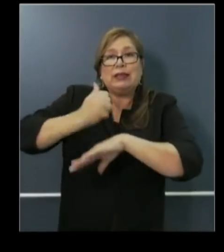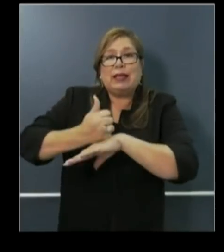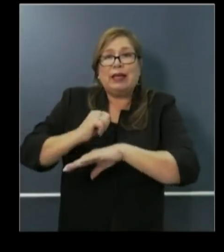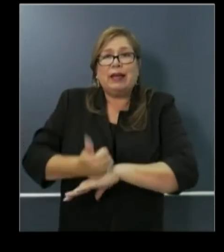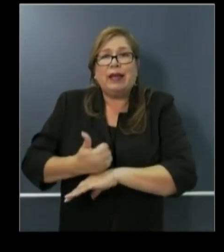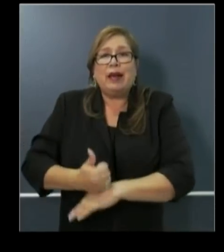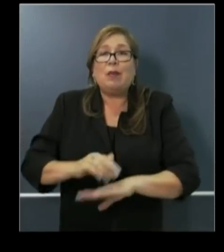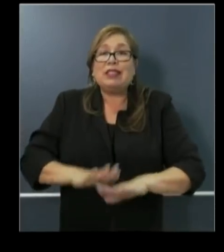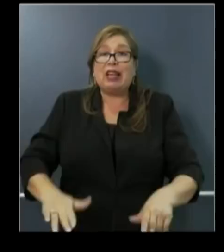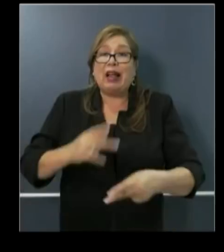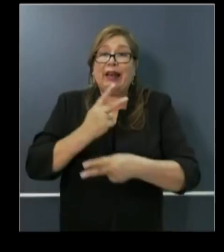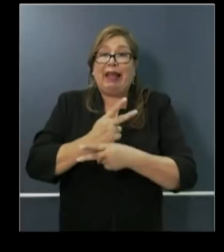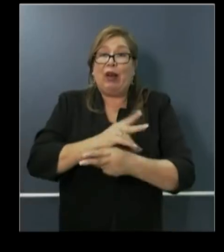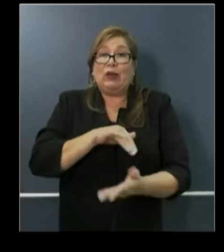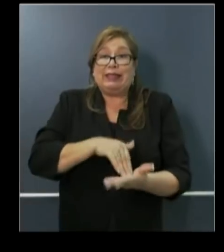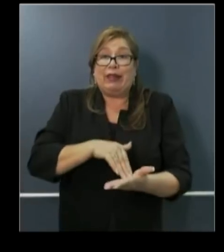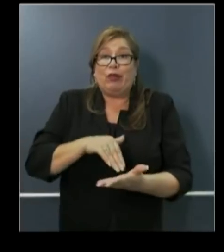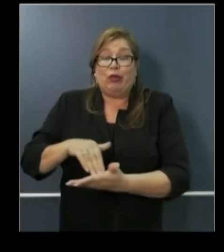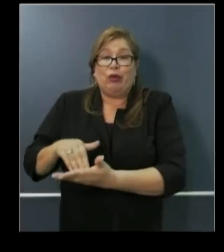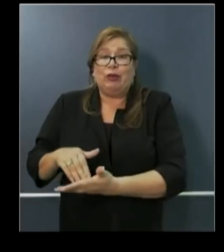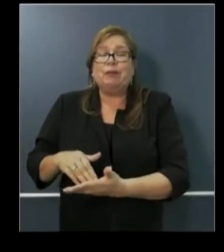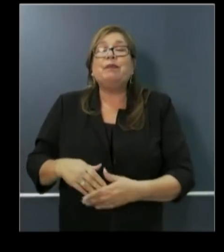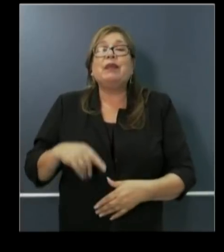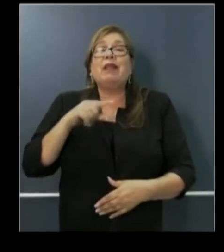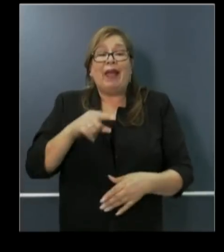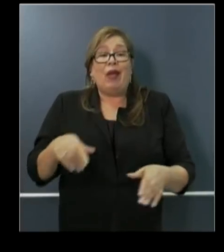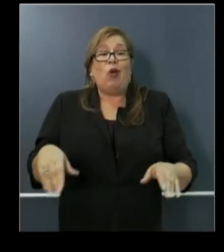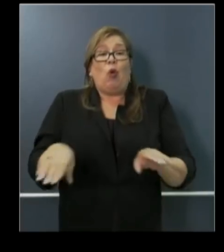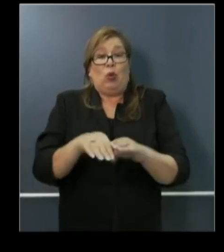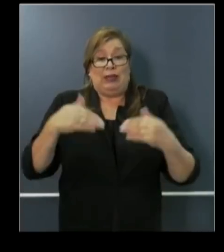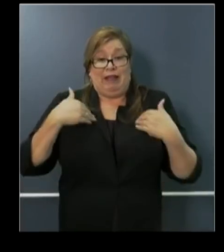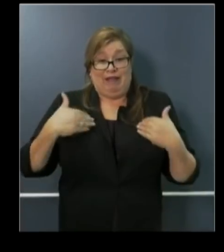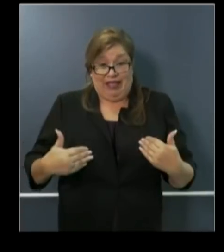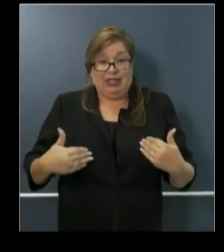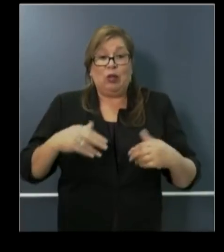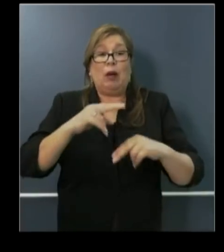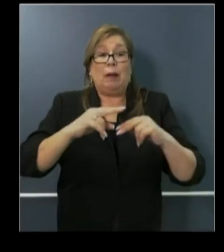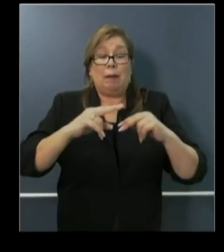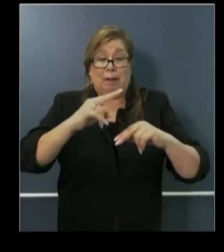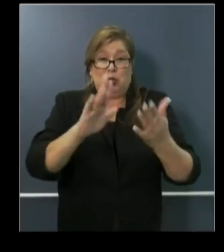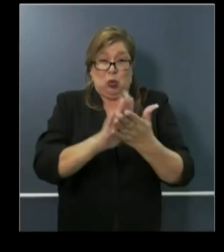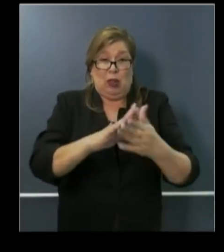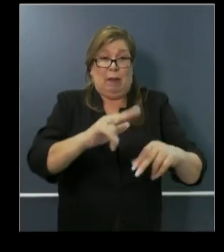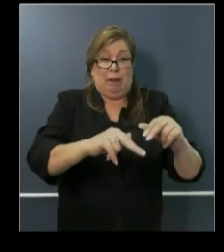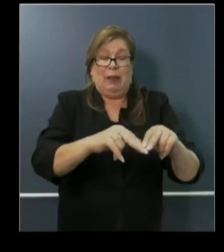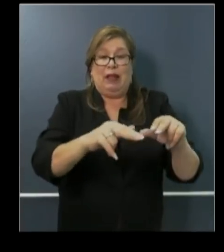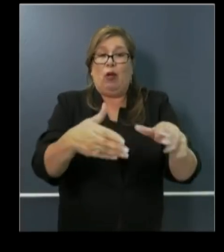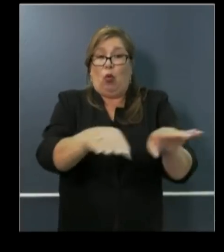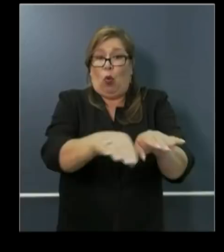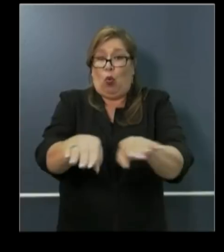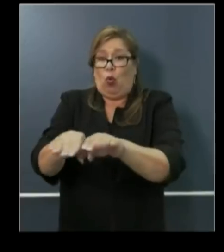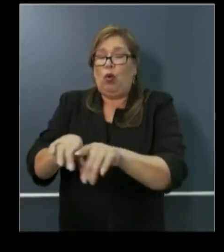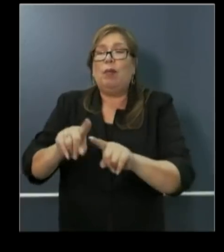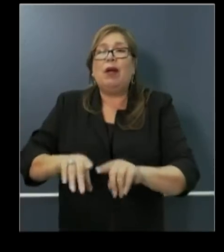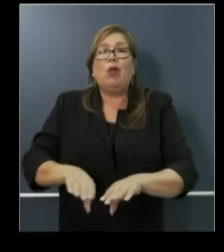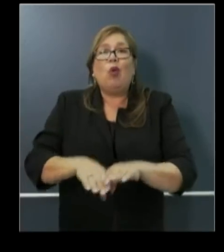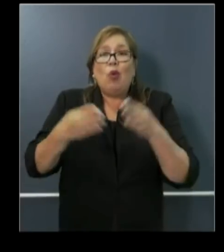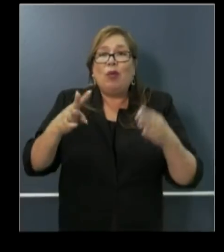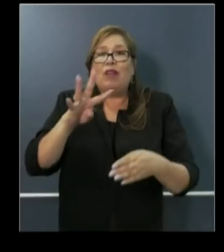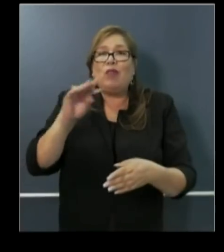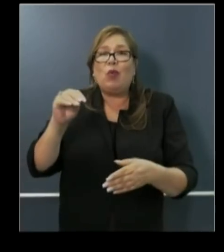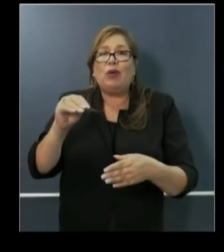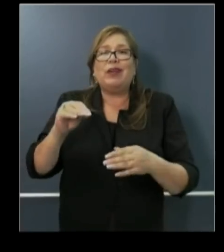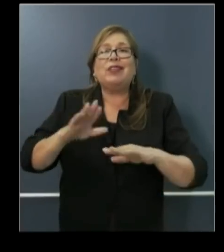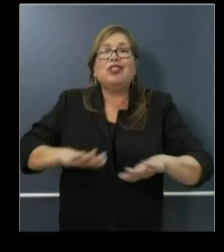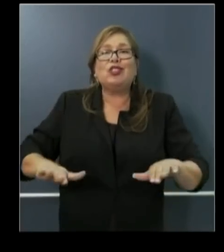Angeles closed physical buildings, they opened 40 childcare centers for the